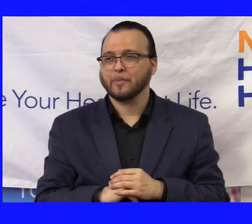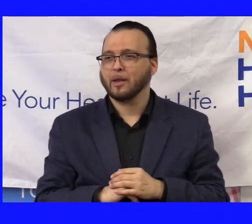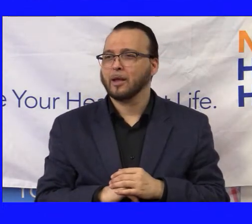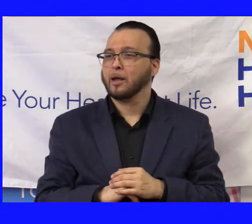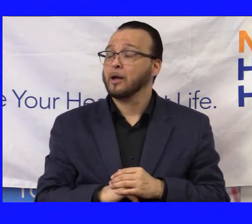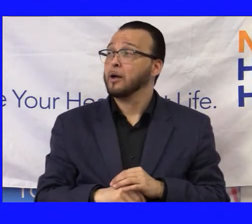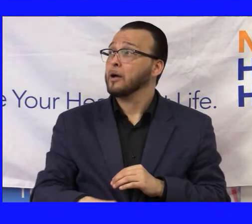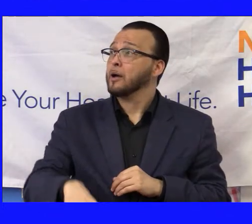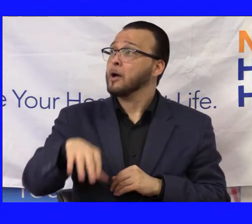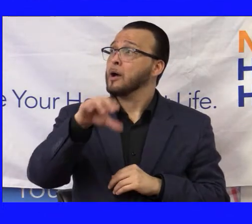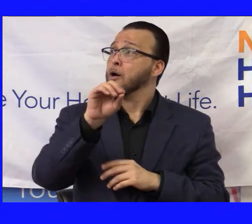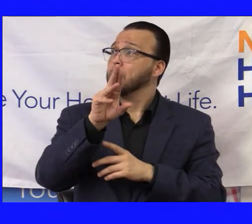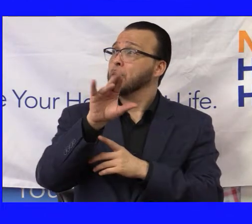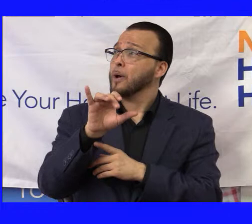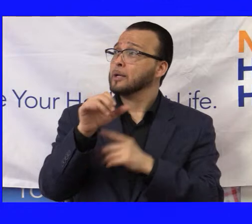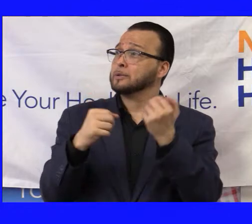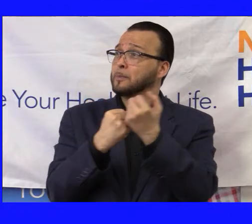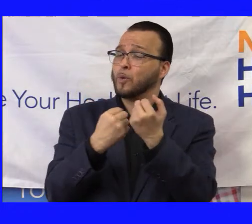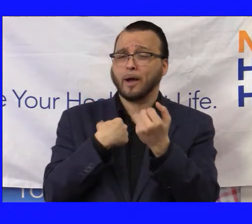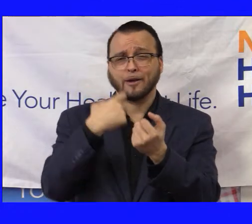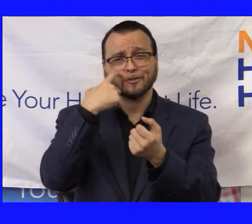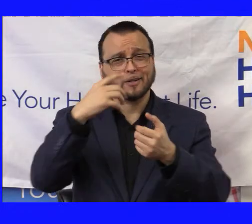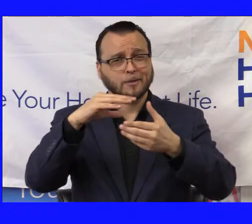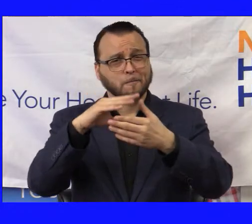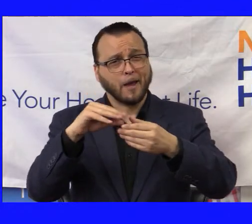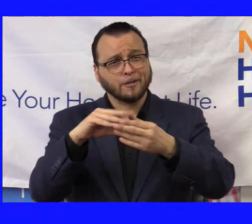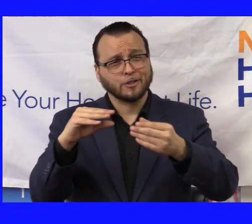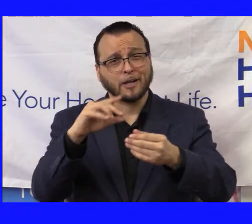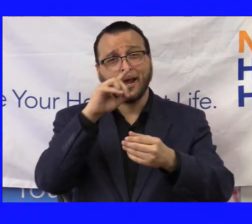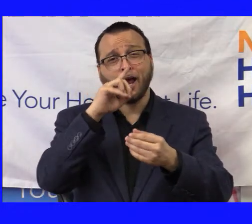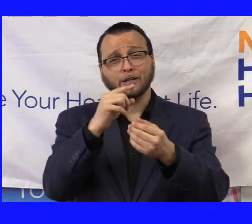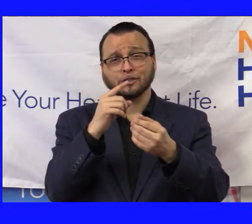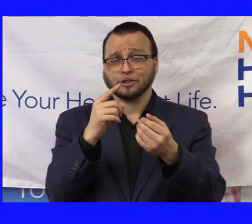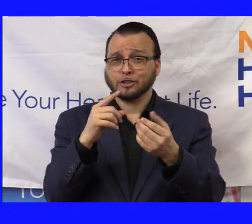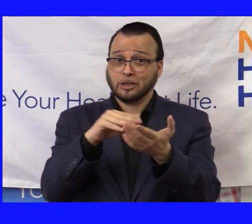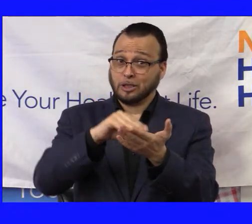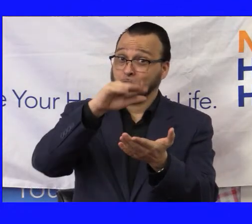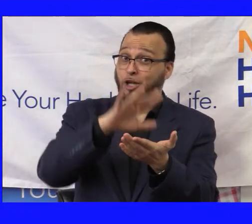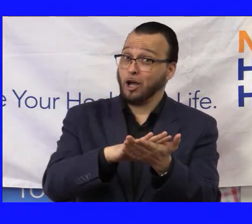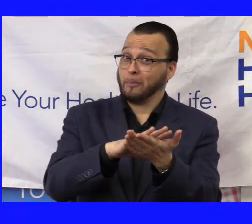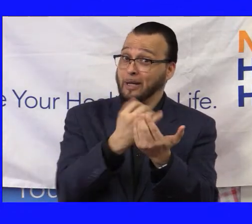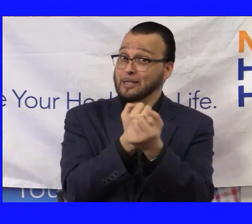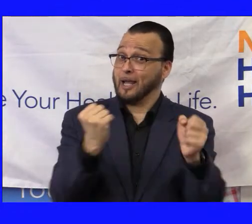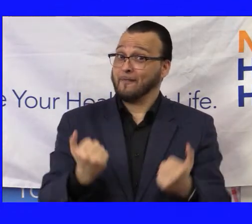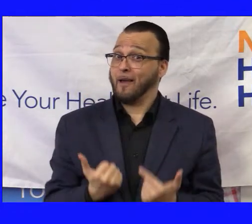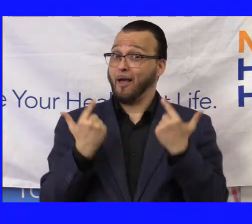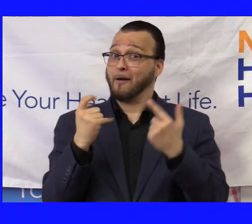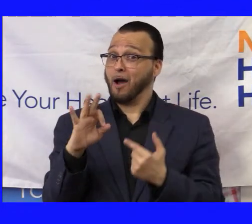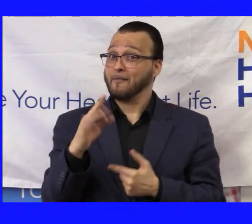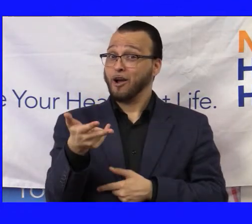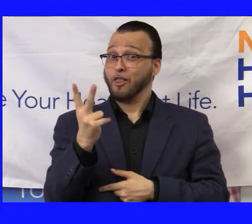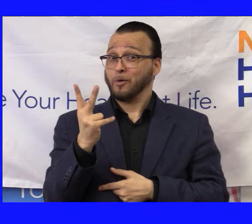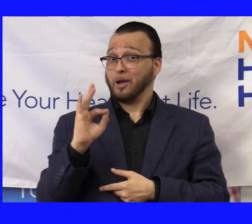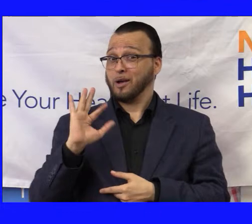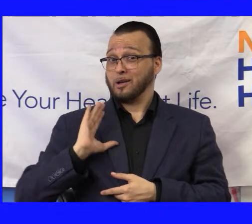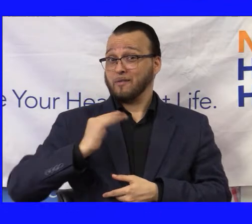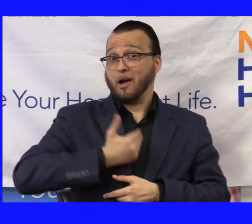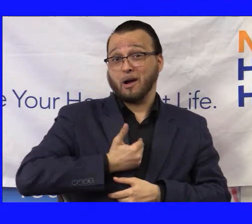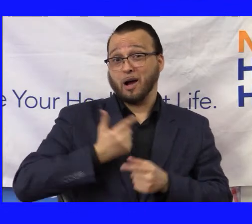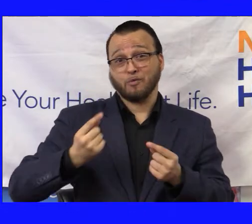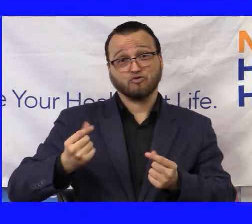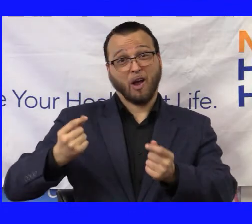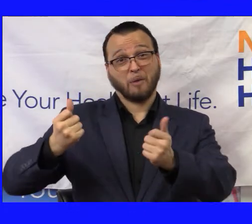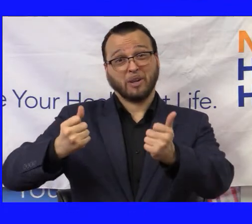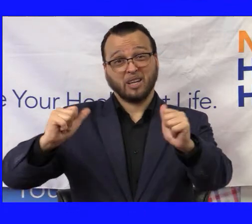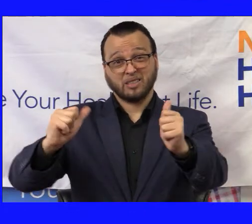The OB life support that I just mentioned actually has saved the lives of 3 of our rapidly